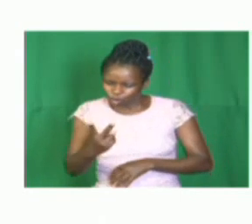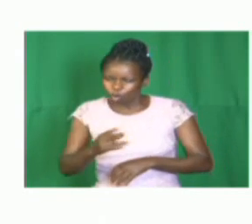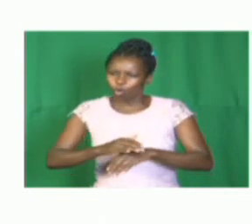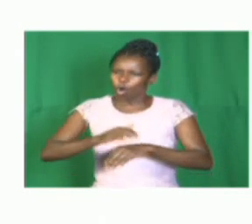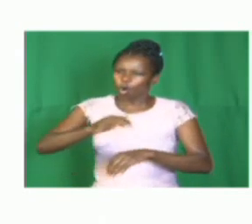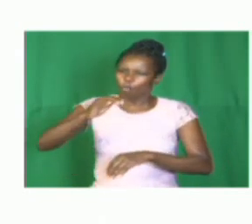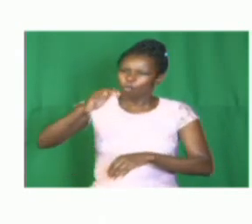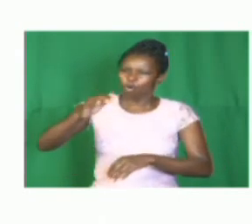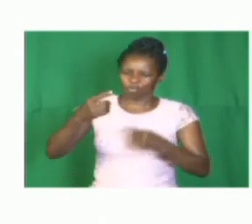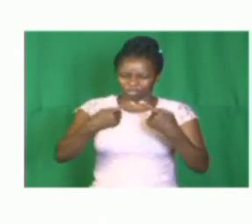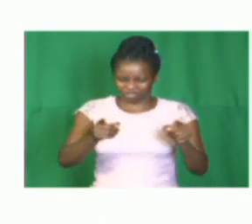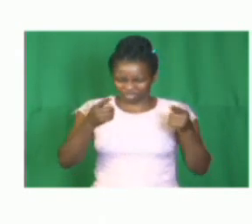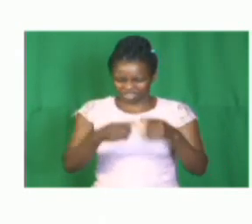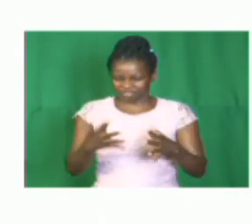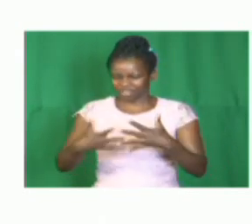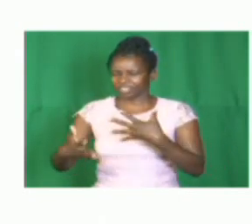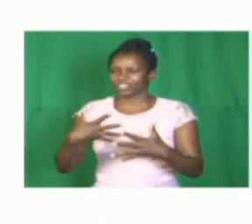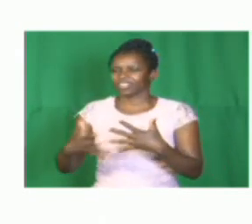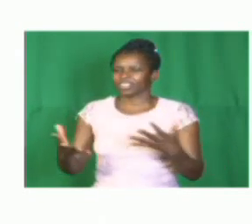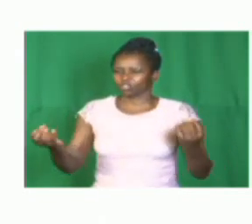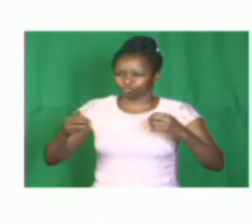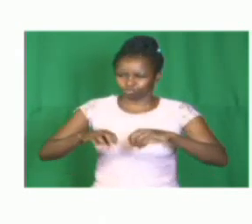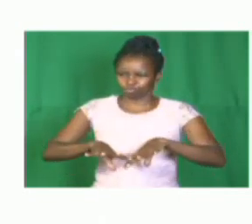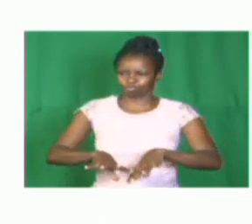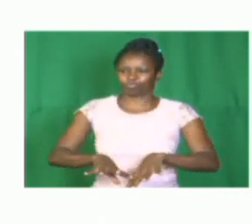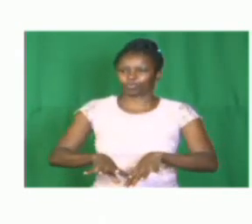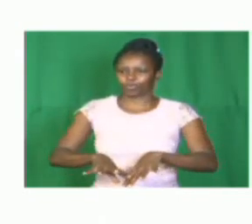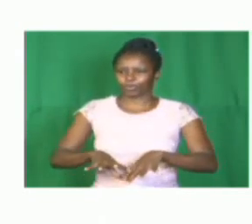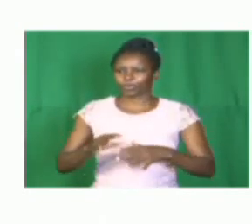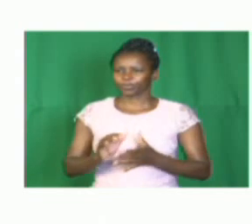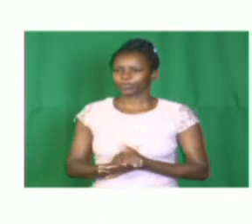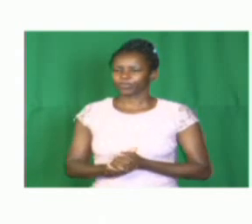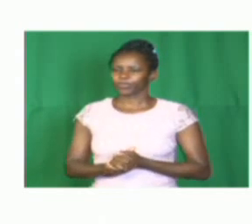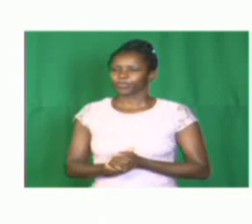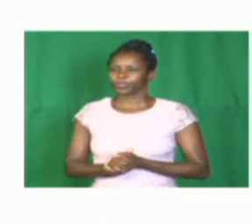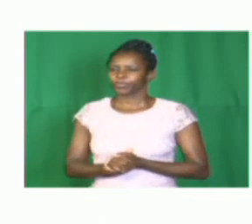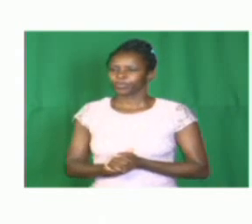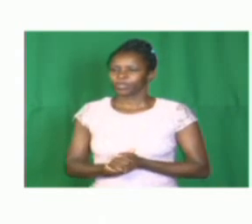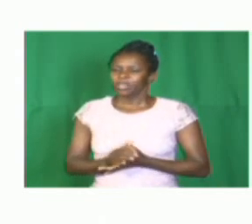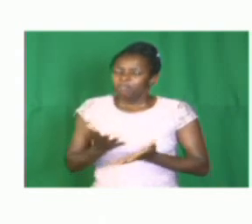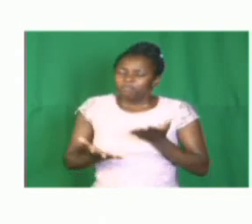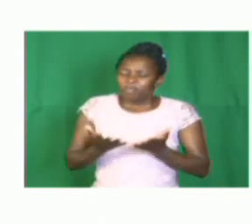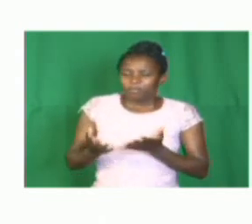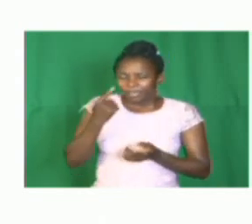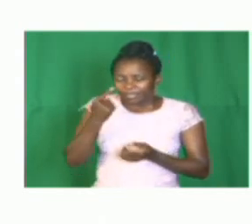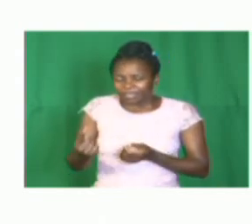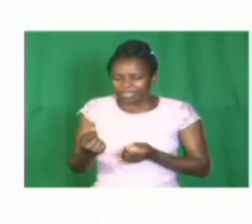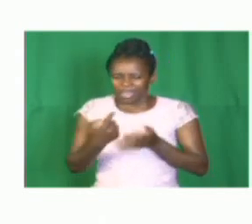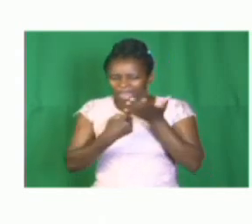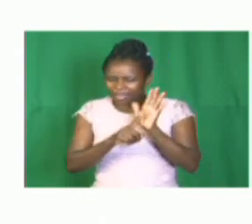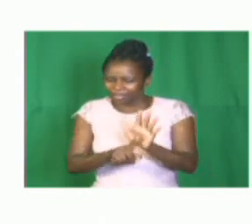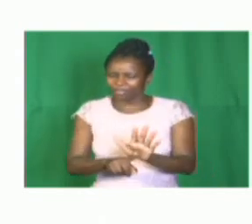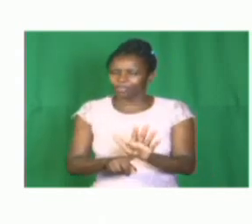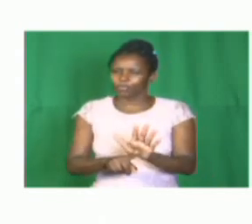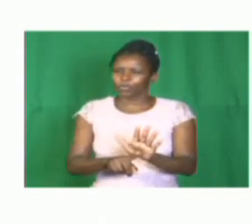A mixture is a combination of two or more substances. Now let's look at